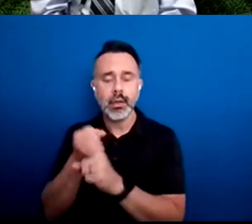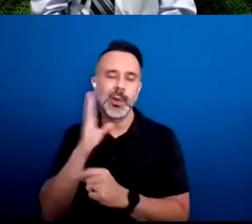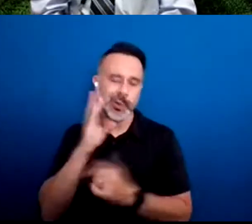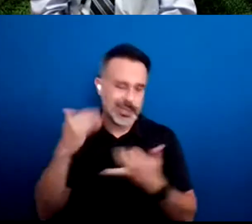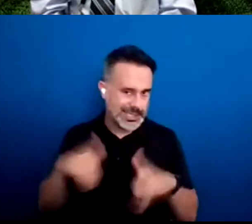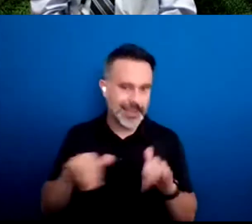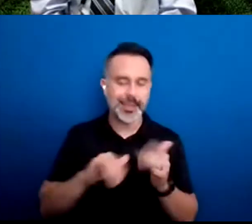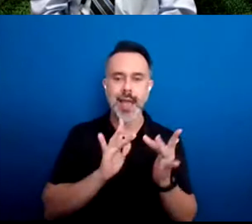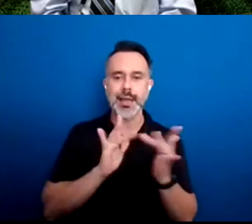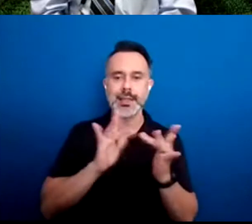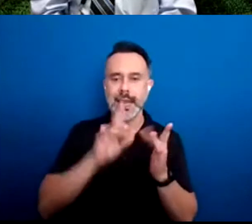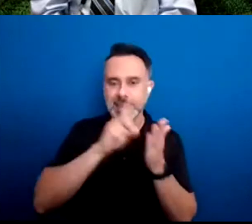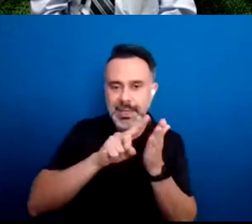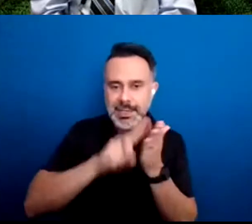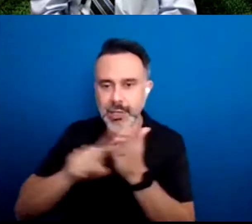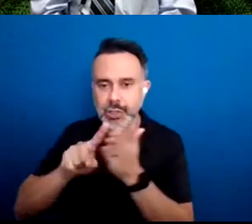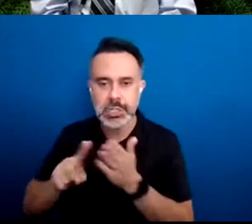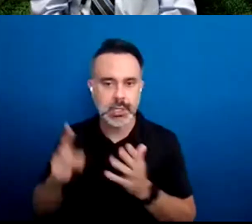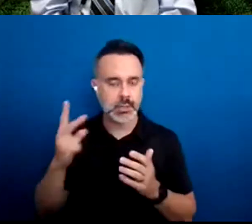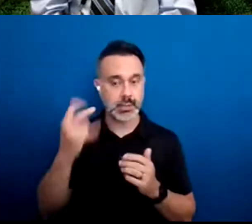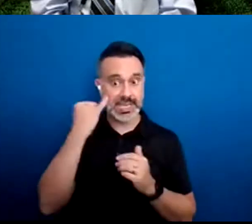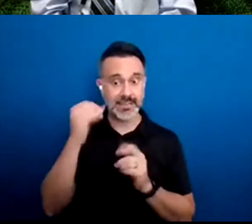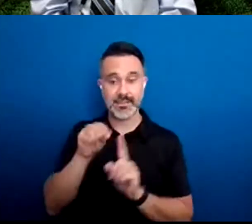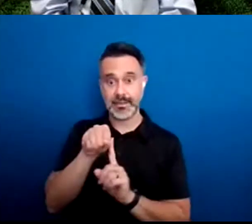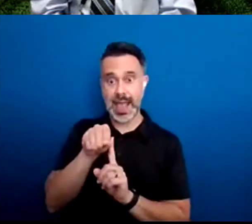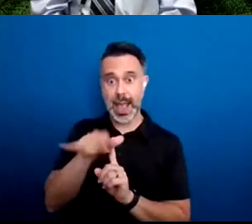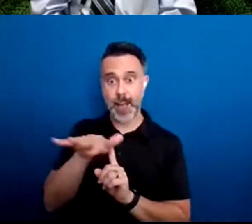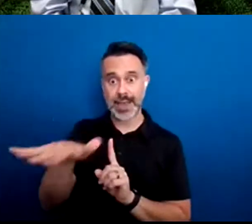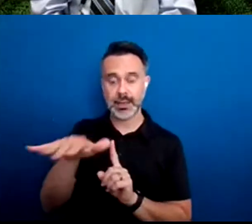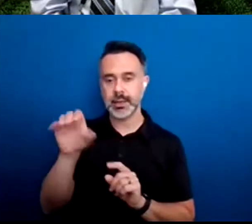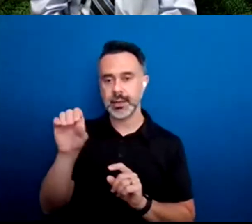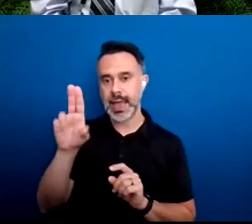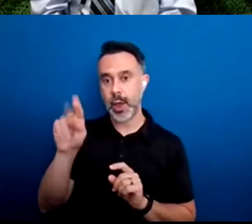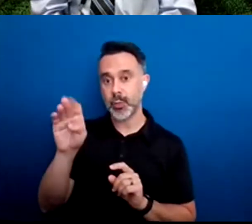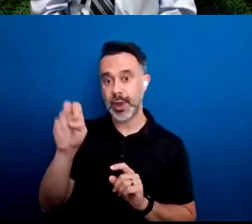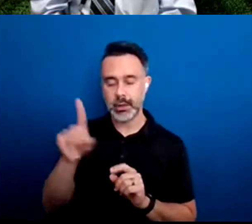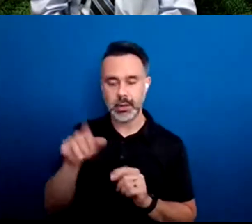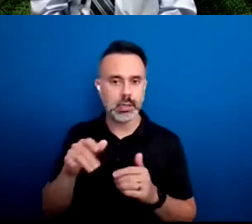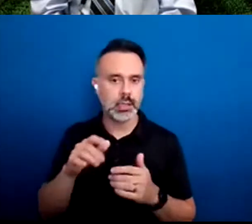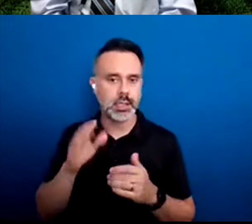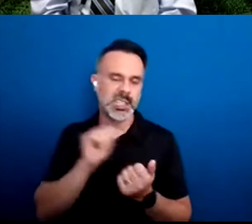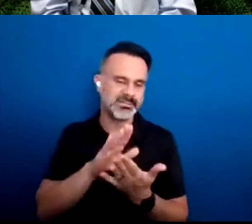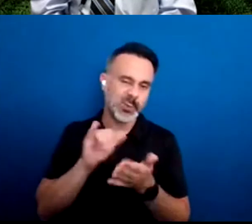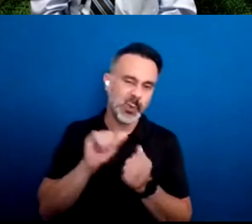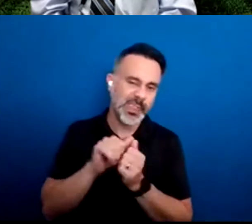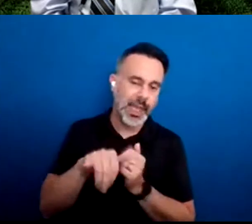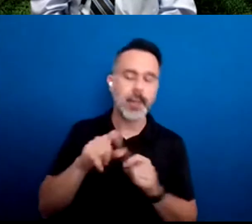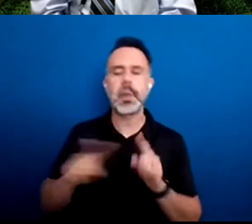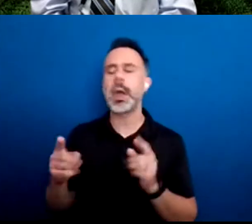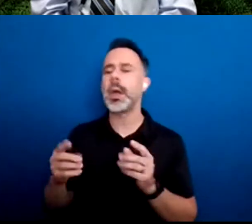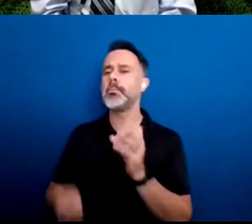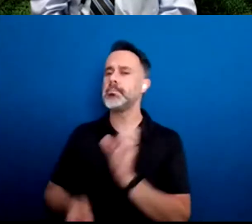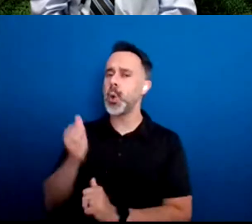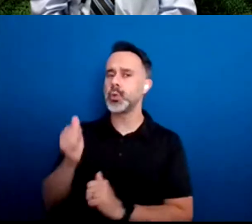investigation. And if there's an outbreak, deal with that outbreak. But I think the general thought is that with